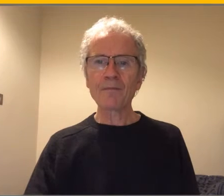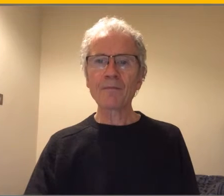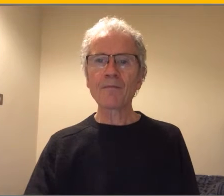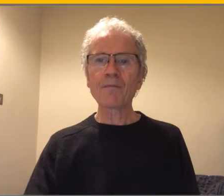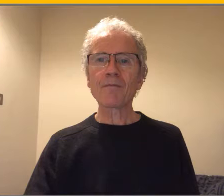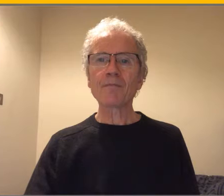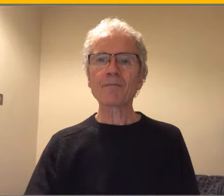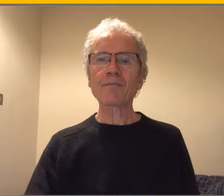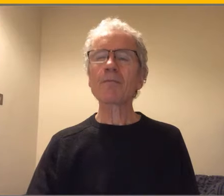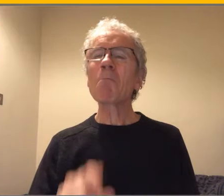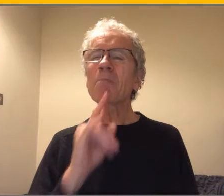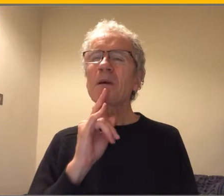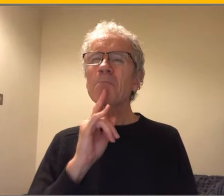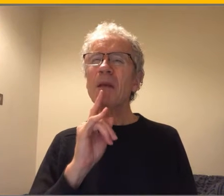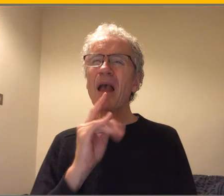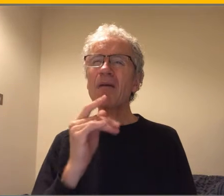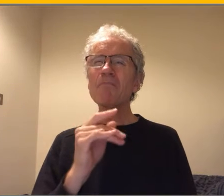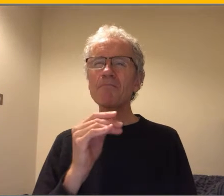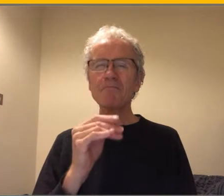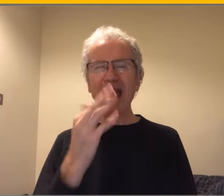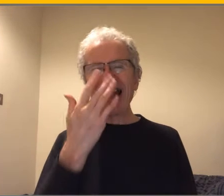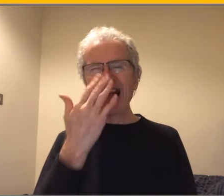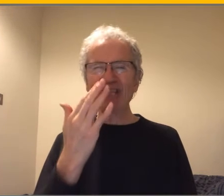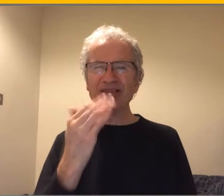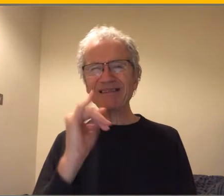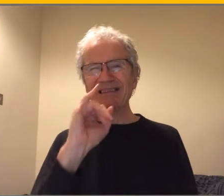People aged 65 and over.